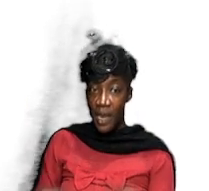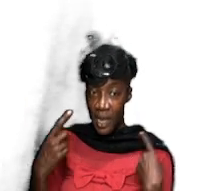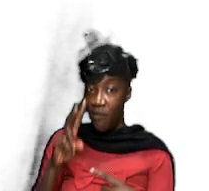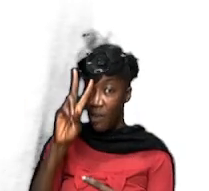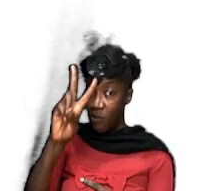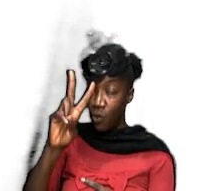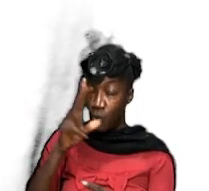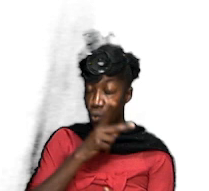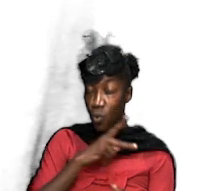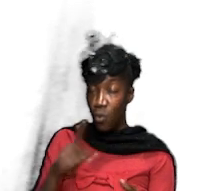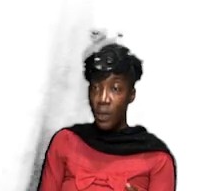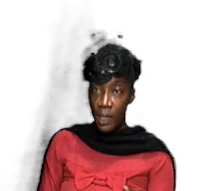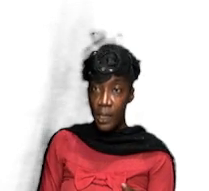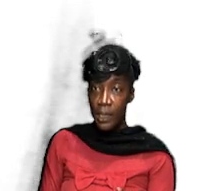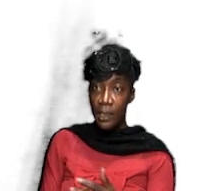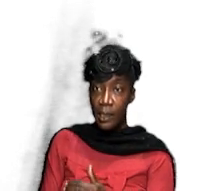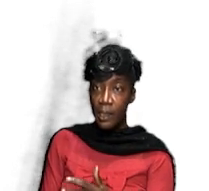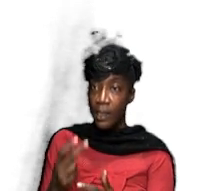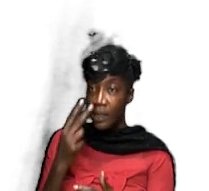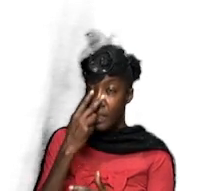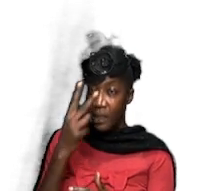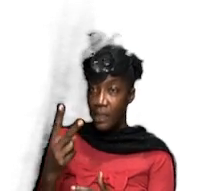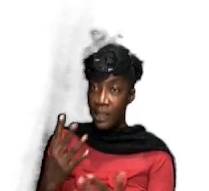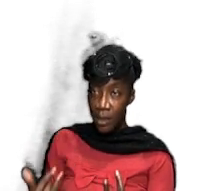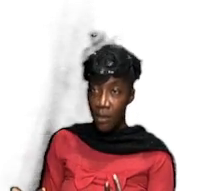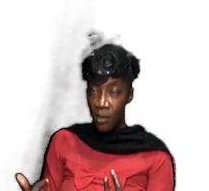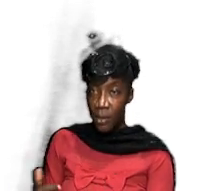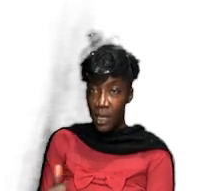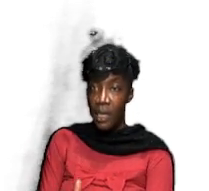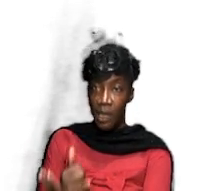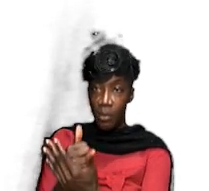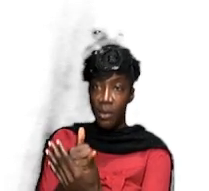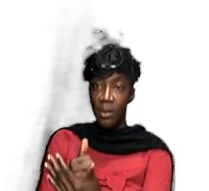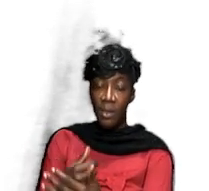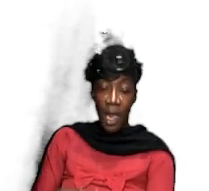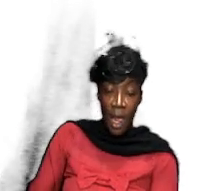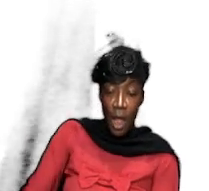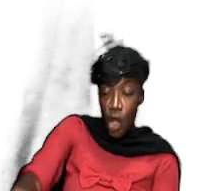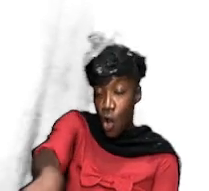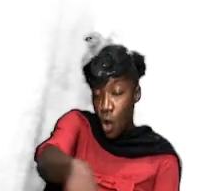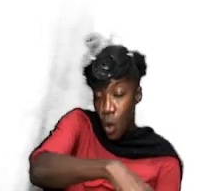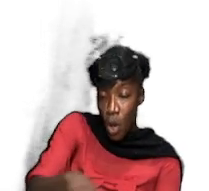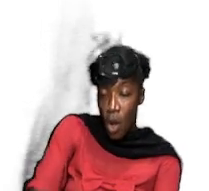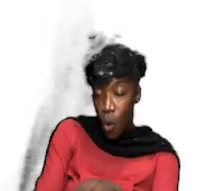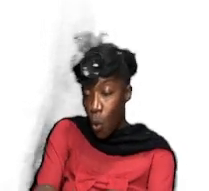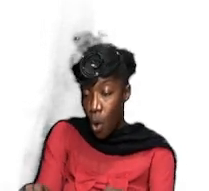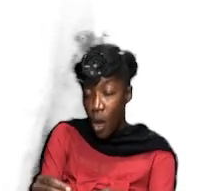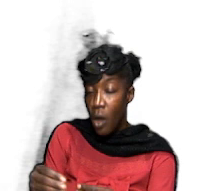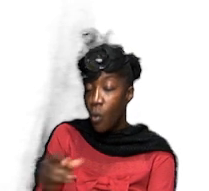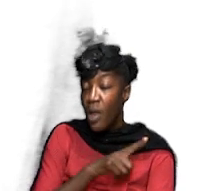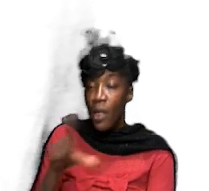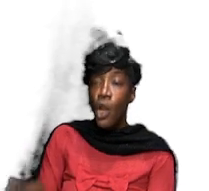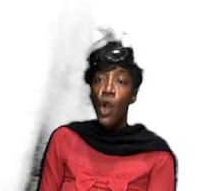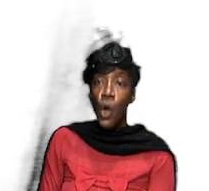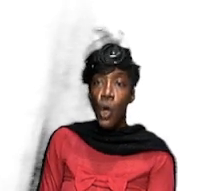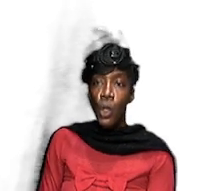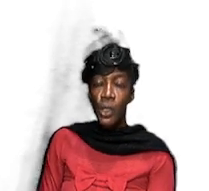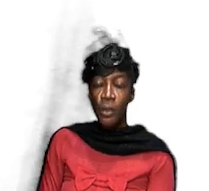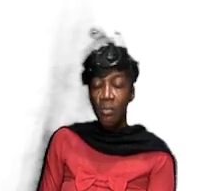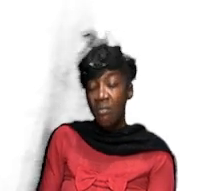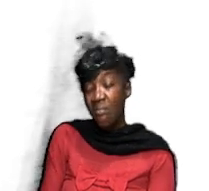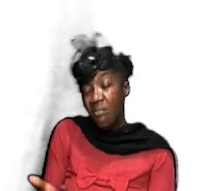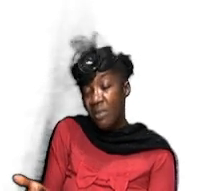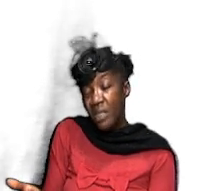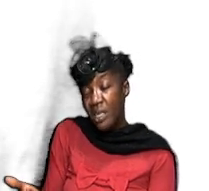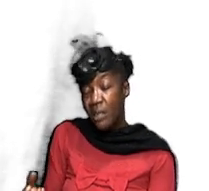and to see how they can help us in our walk with the Lord. You know, I believe that there is a lot